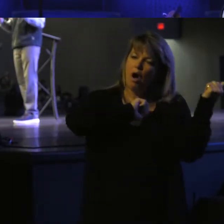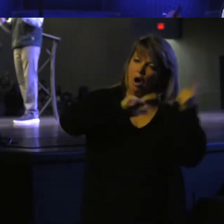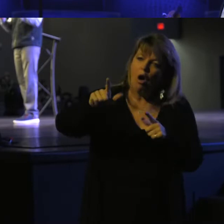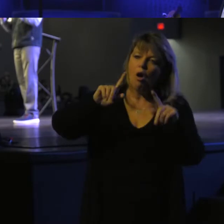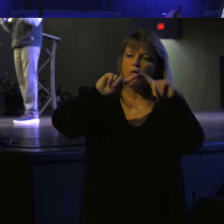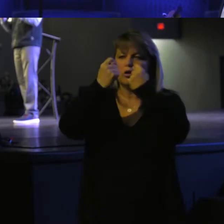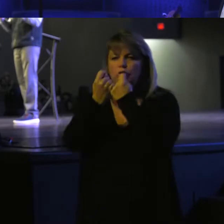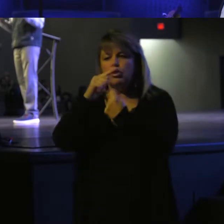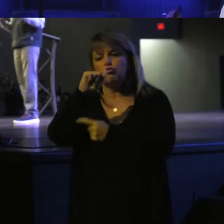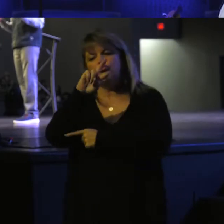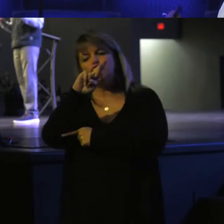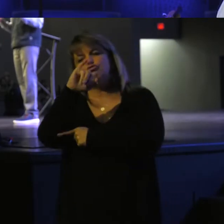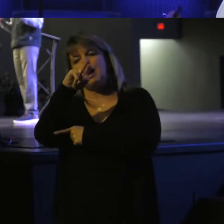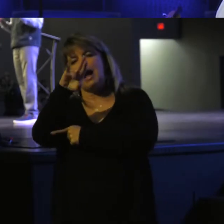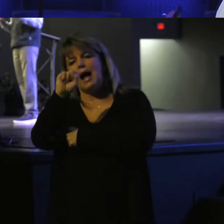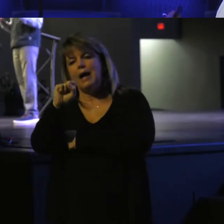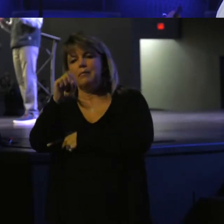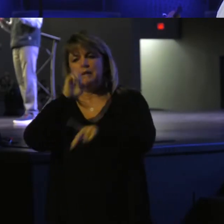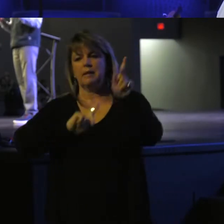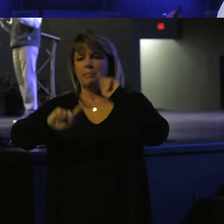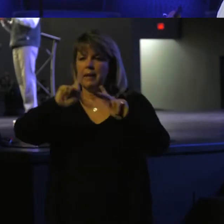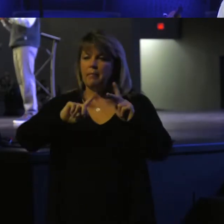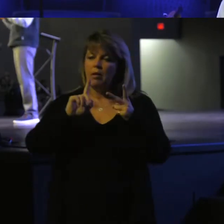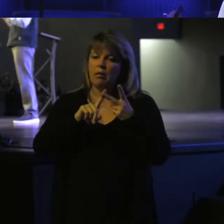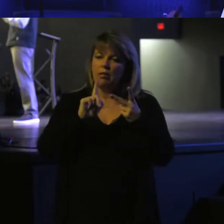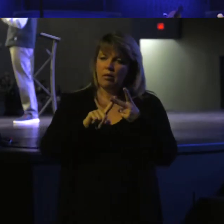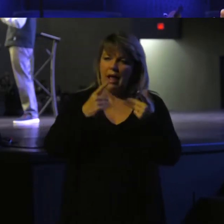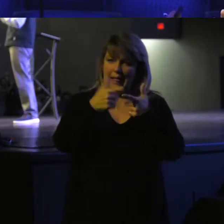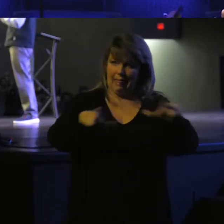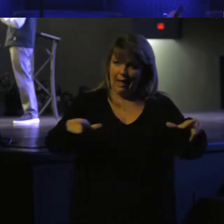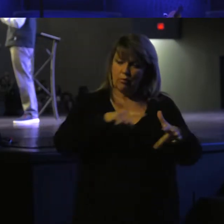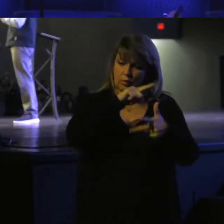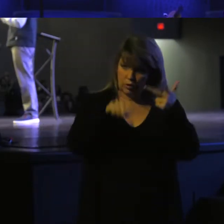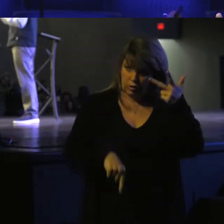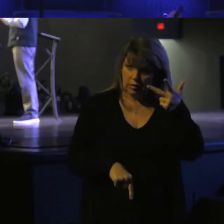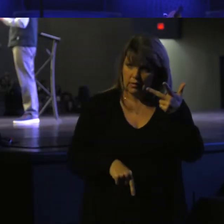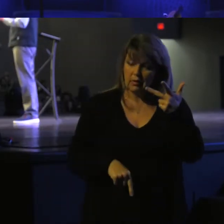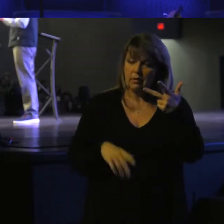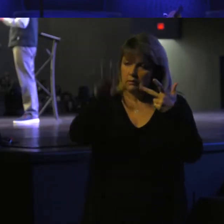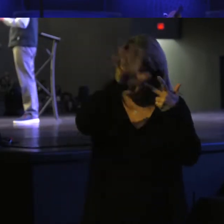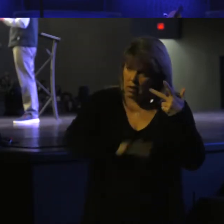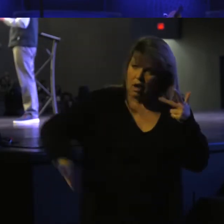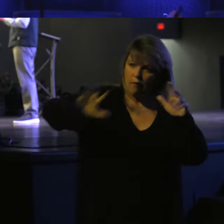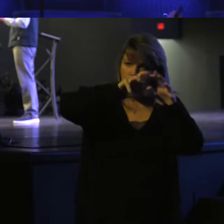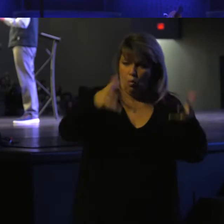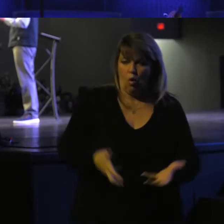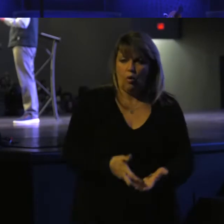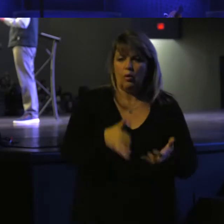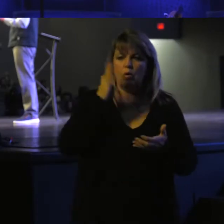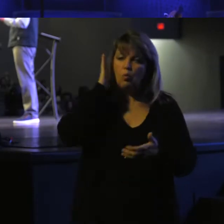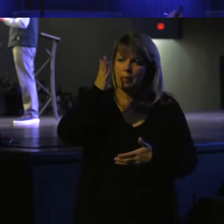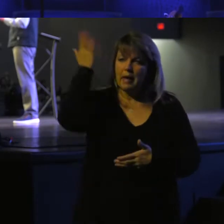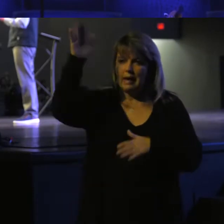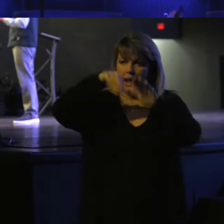the tribes and peoples and languages of the world.